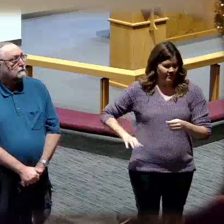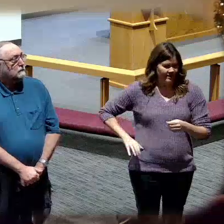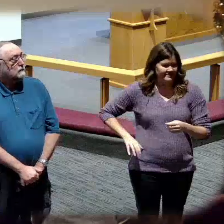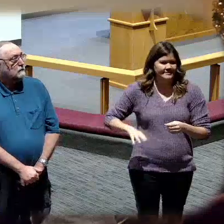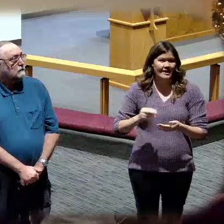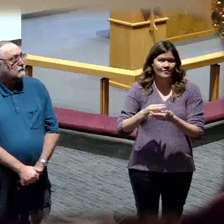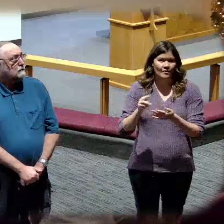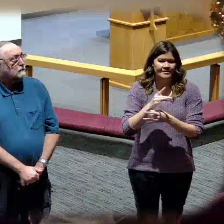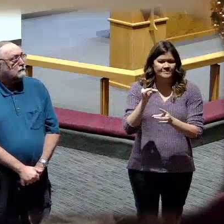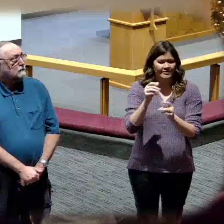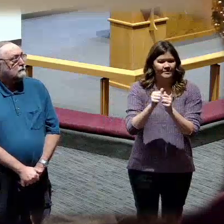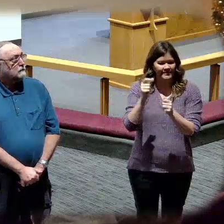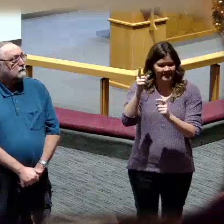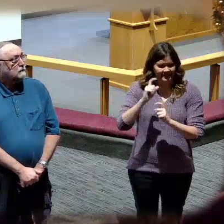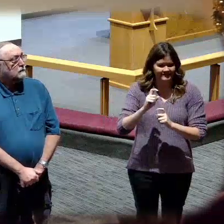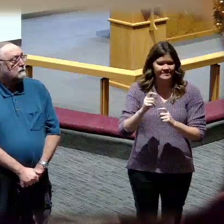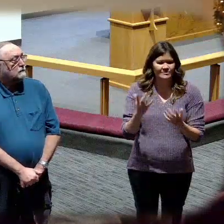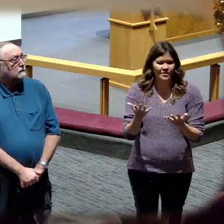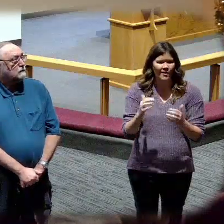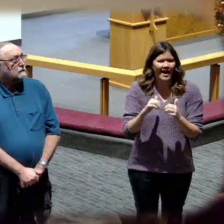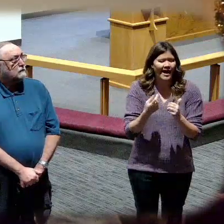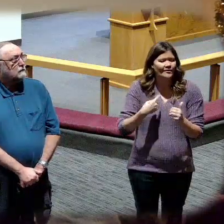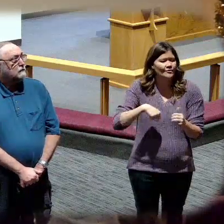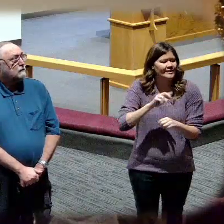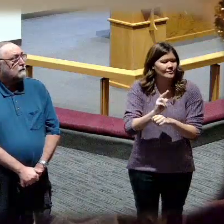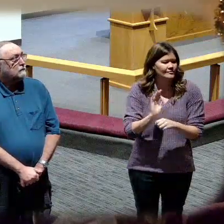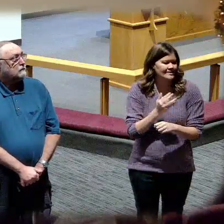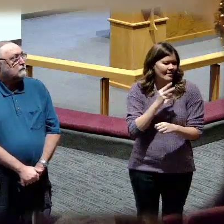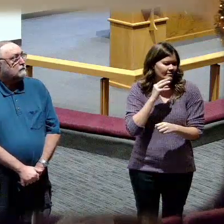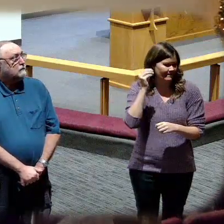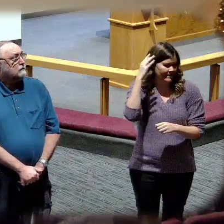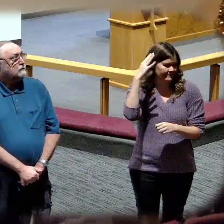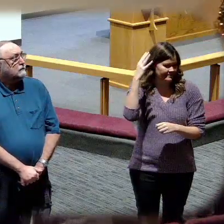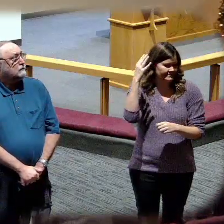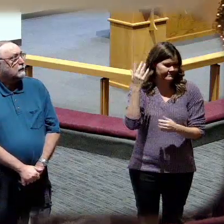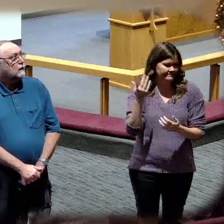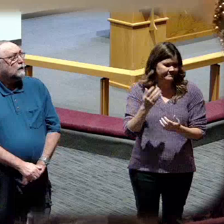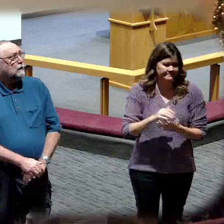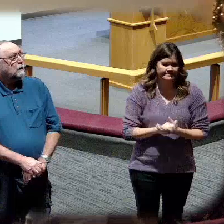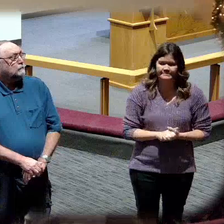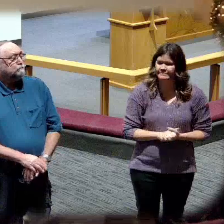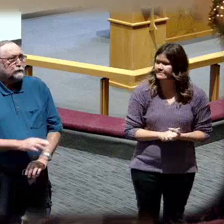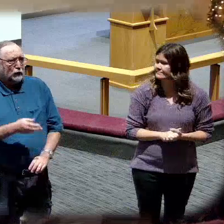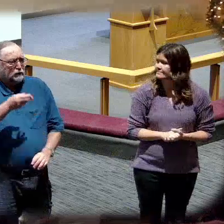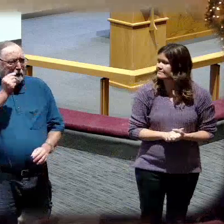gifts. And so how do we rightly use our baptism?